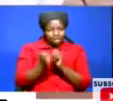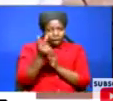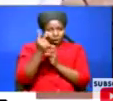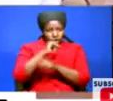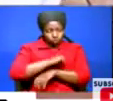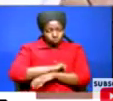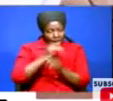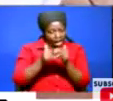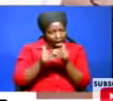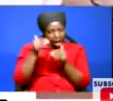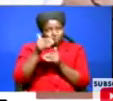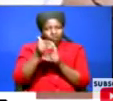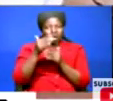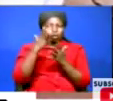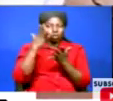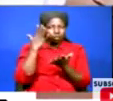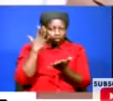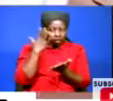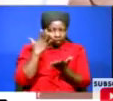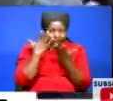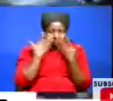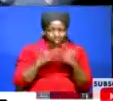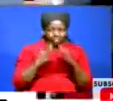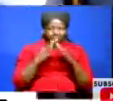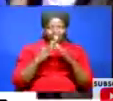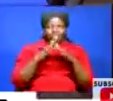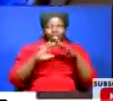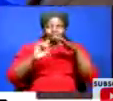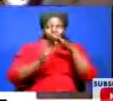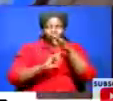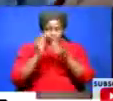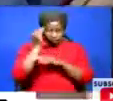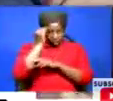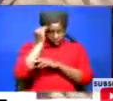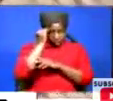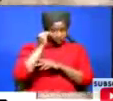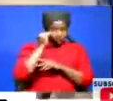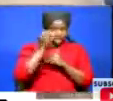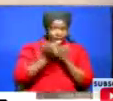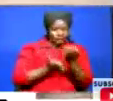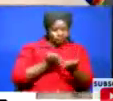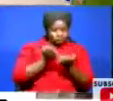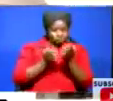utathmini wa hivi majuzi wa Wizara ya Elimu. Jacqueline Masharia, Darubini.